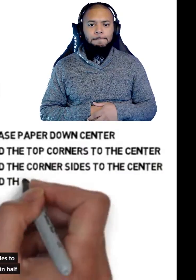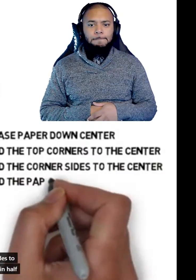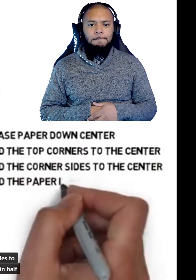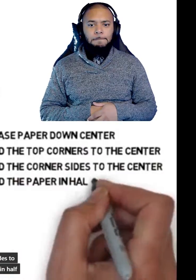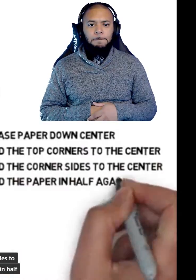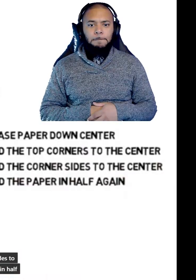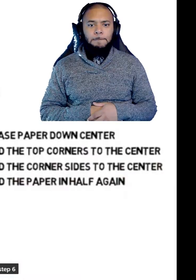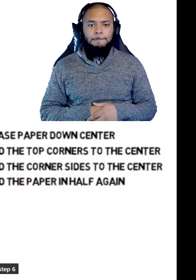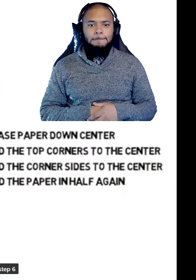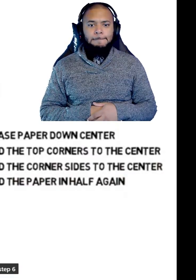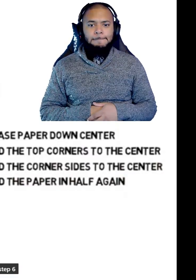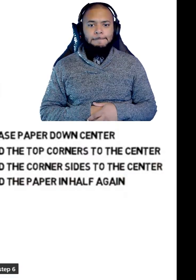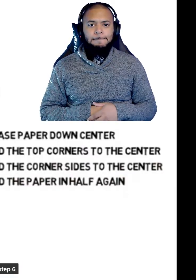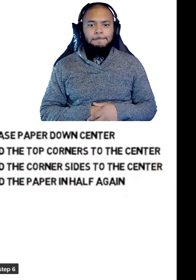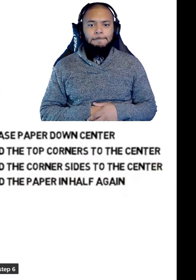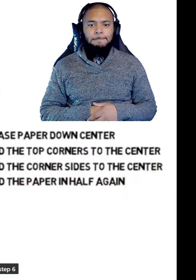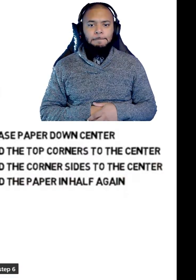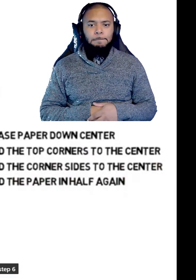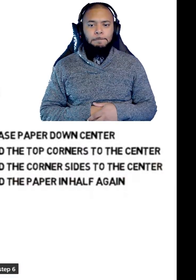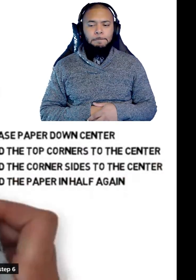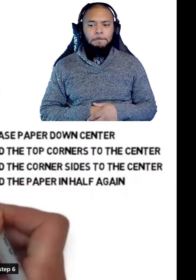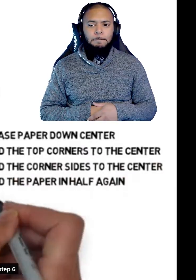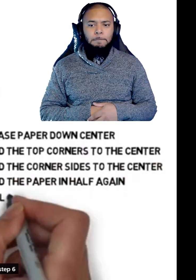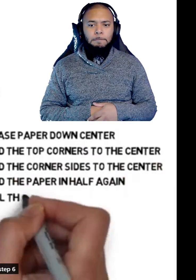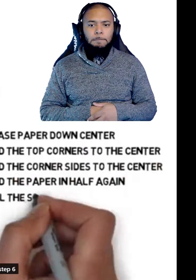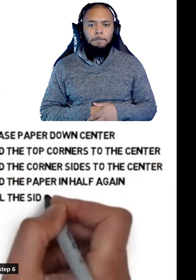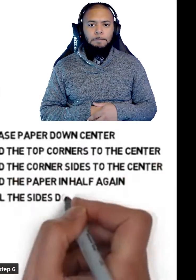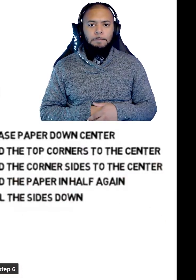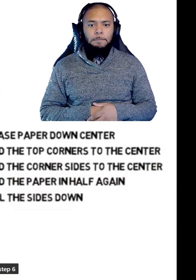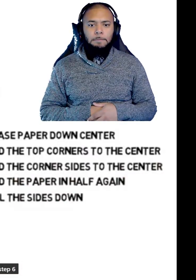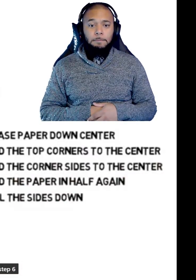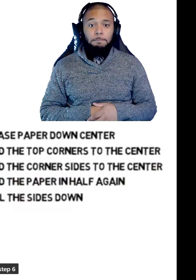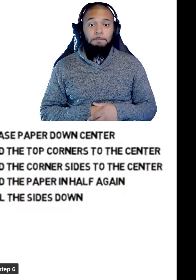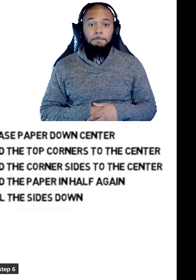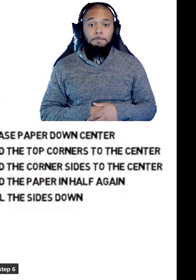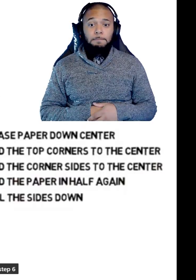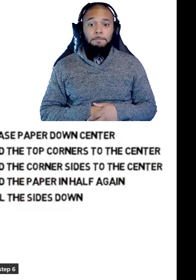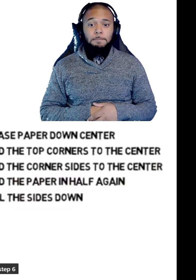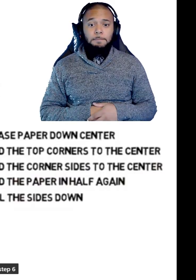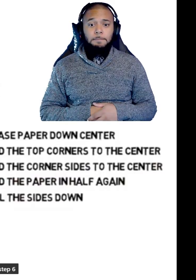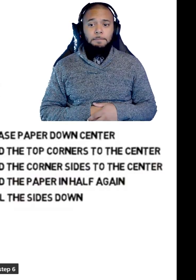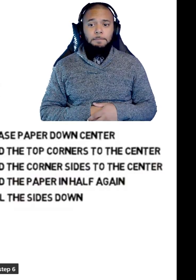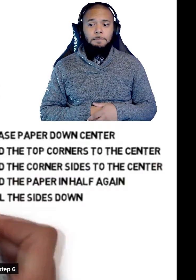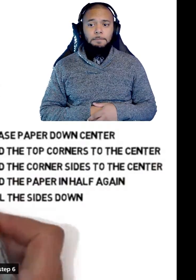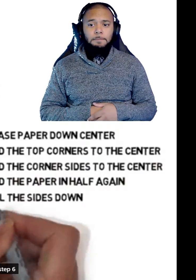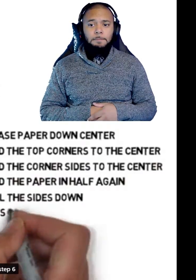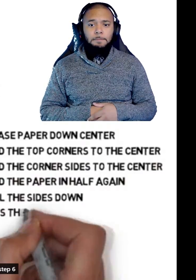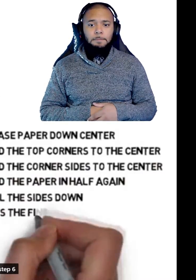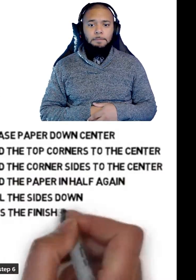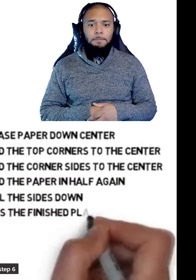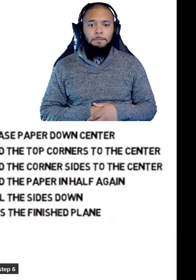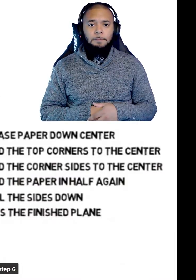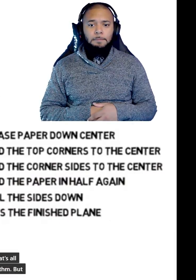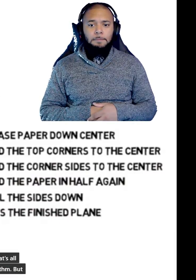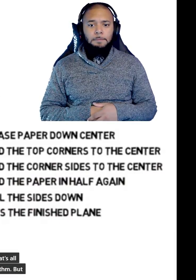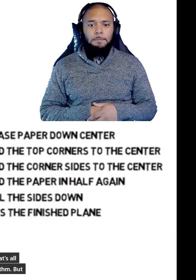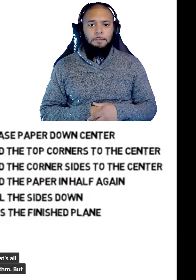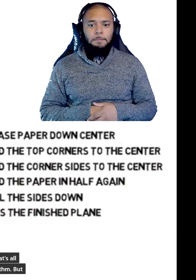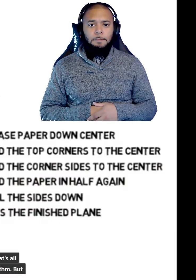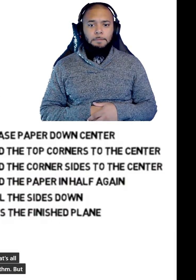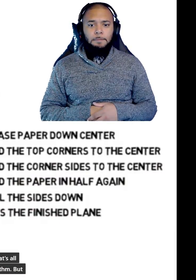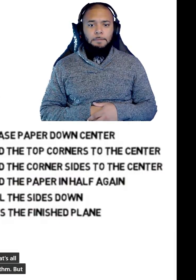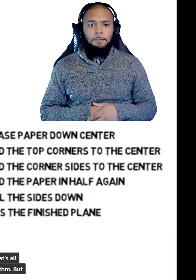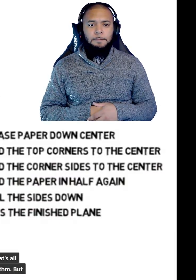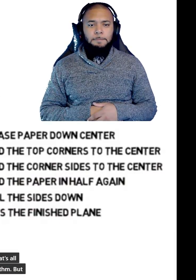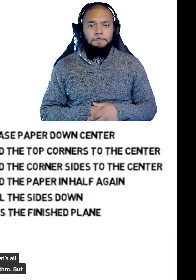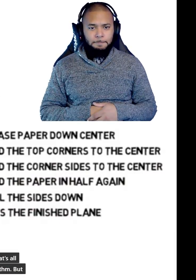4, fold the paper in half again. Step 5, pull the sides down. And step 6, toss